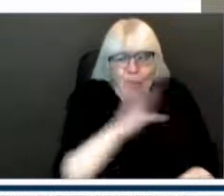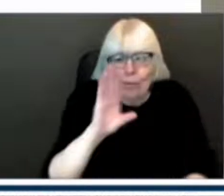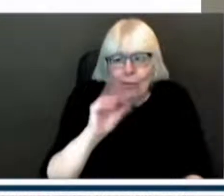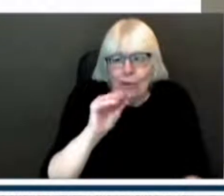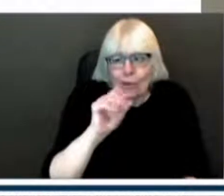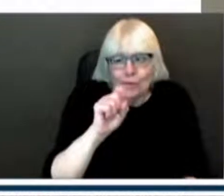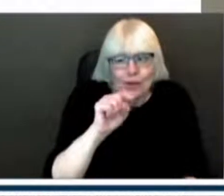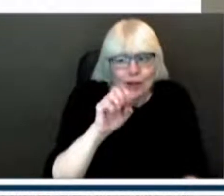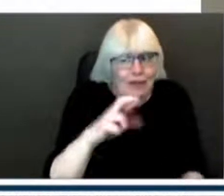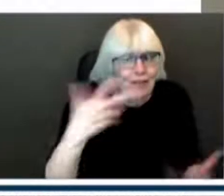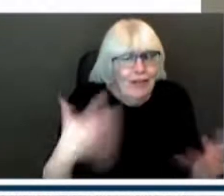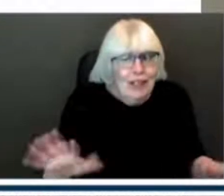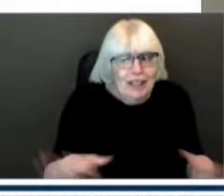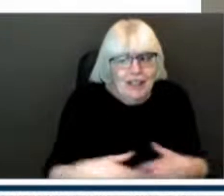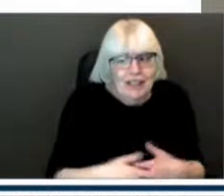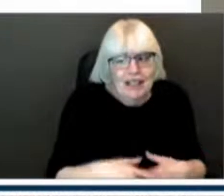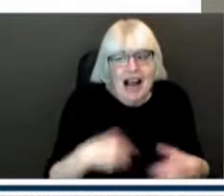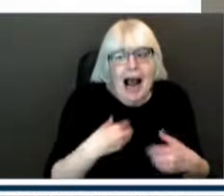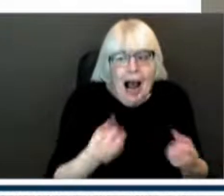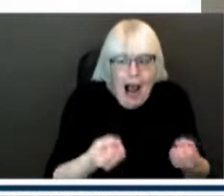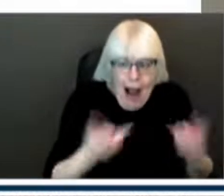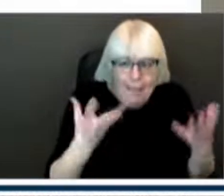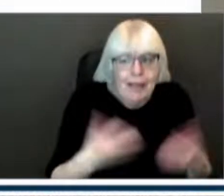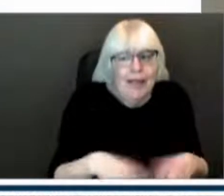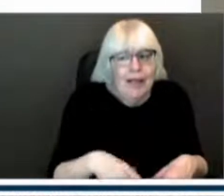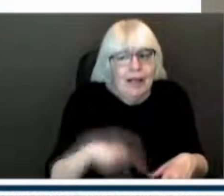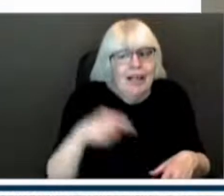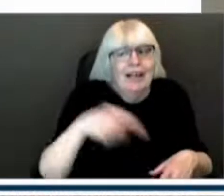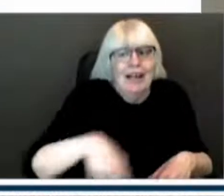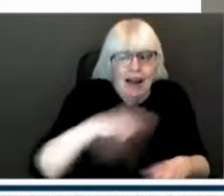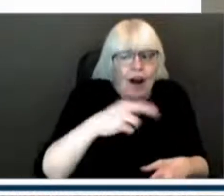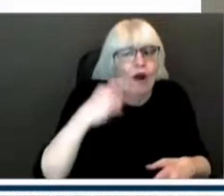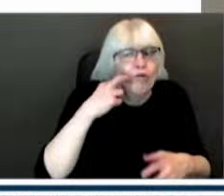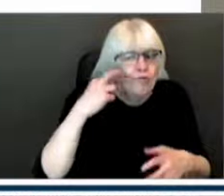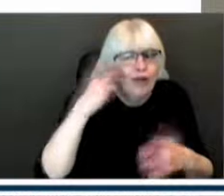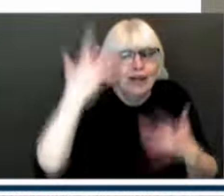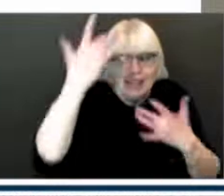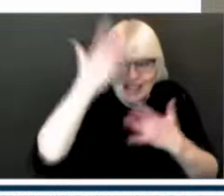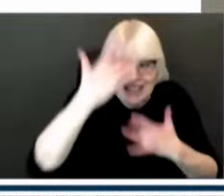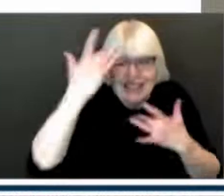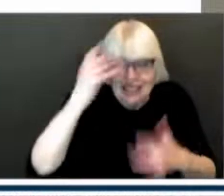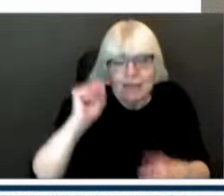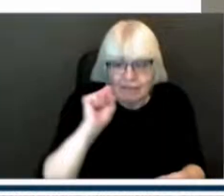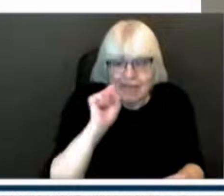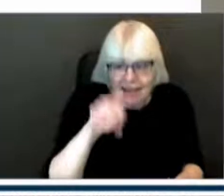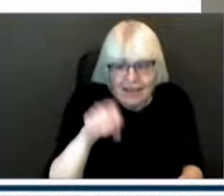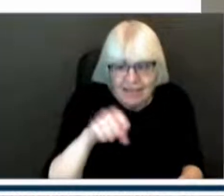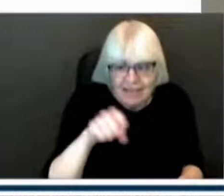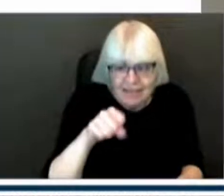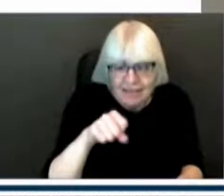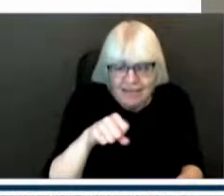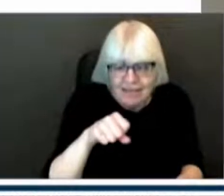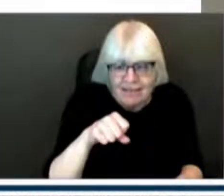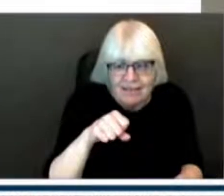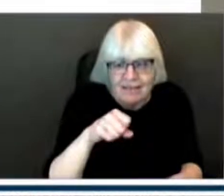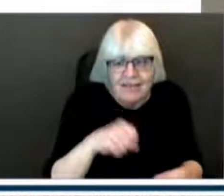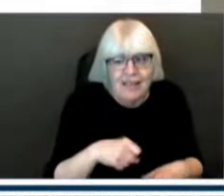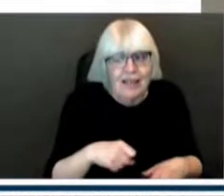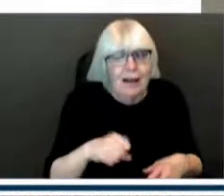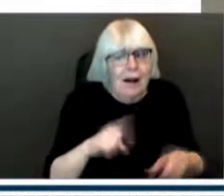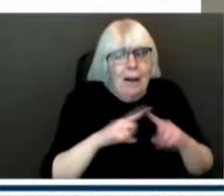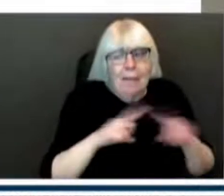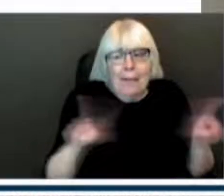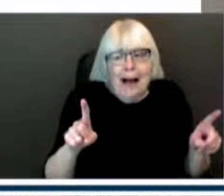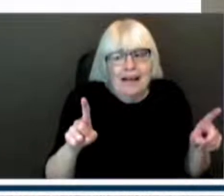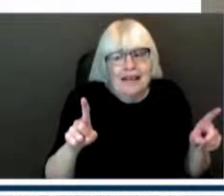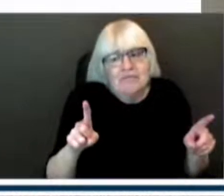of me, a large number of residents who have been ill, we've had just slightly into double digits